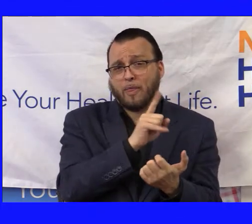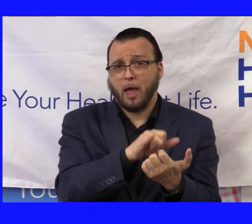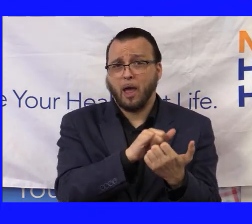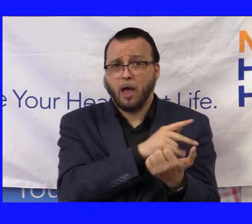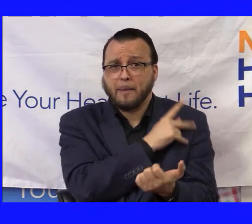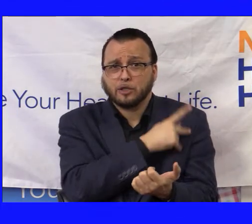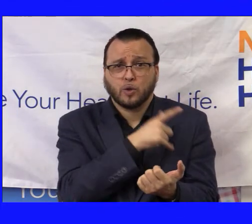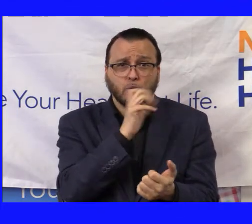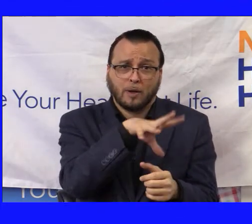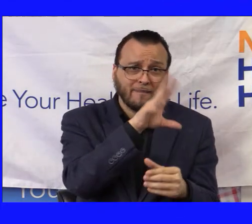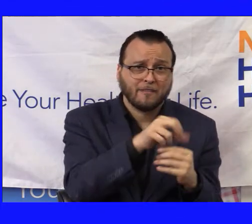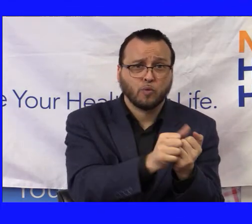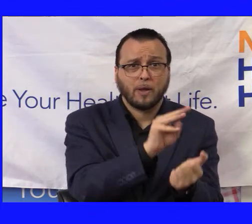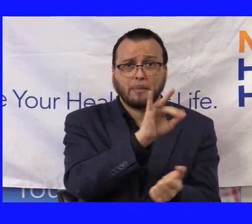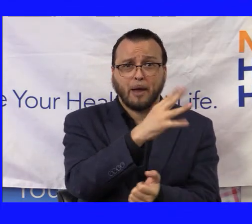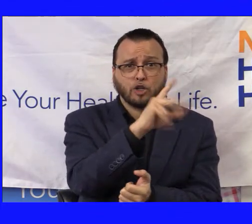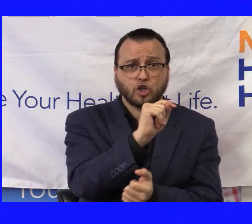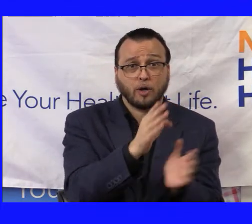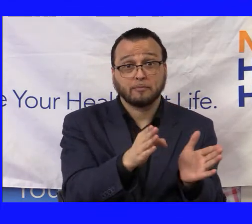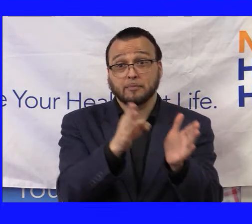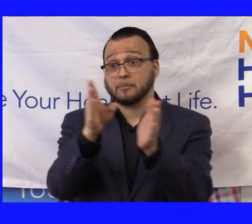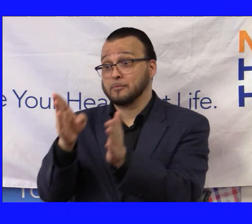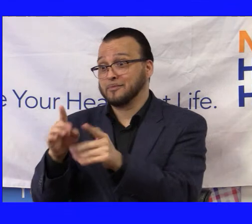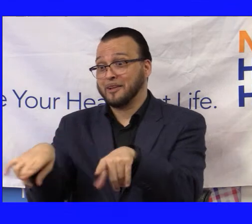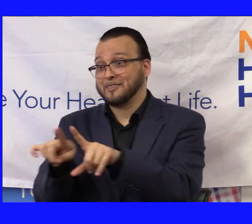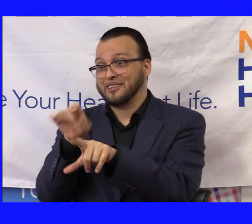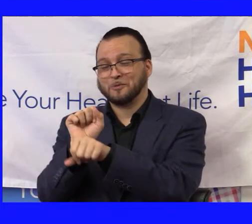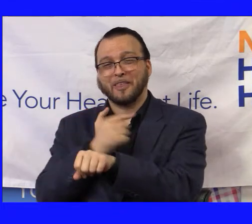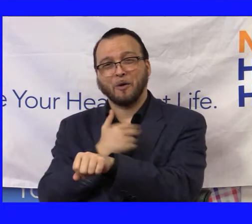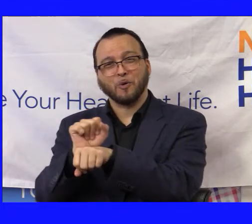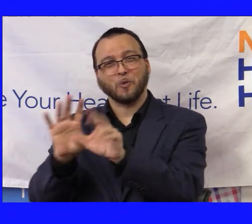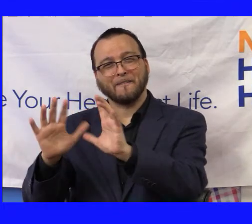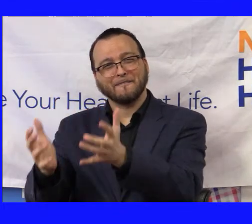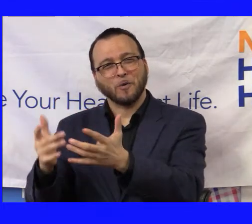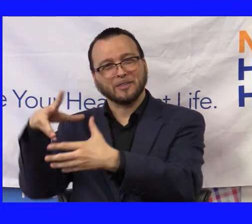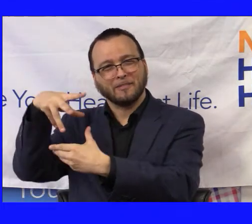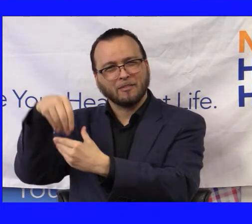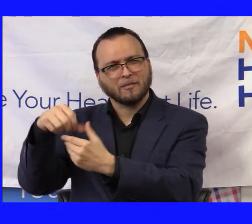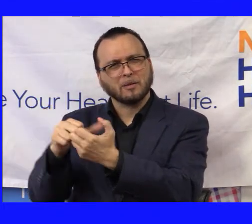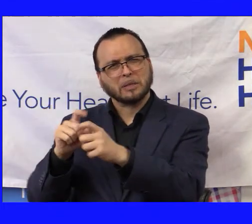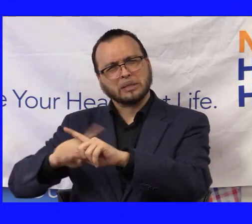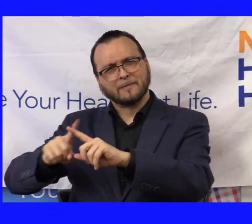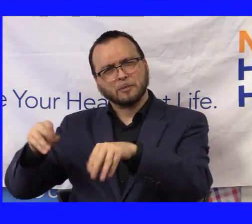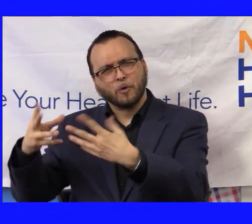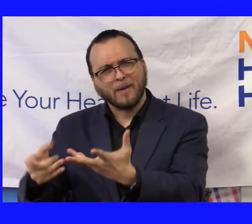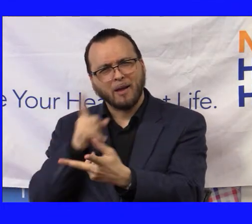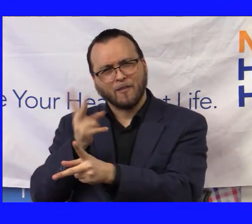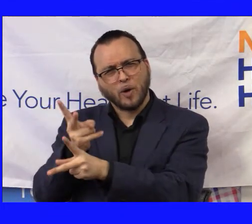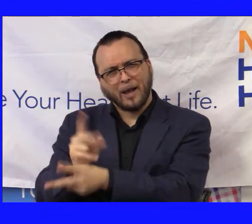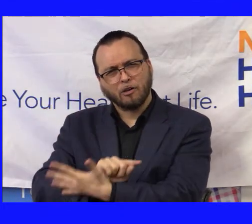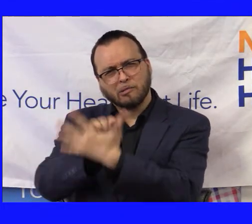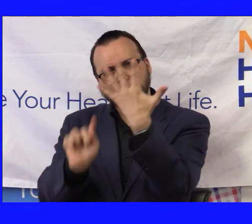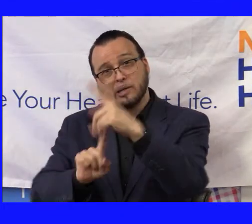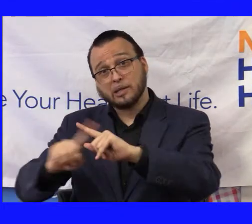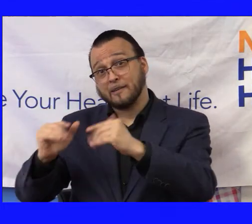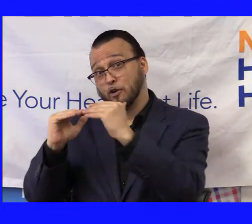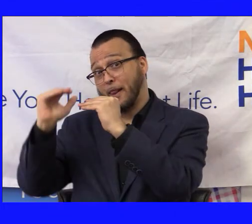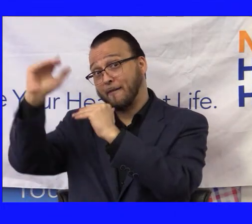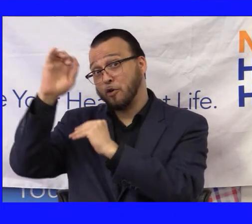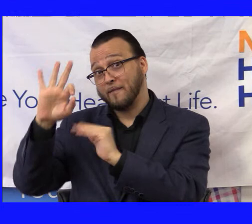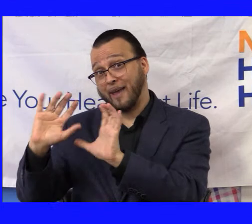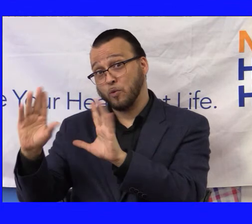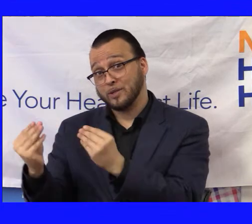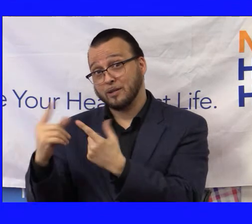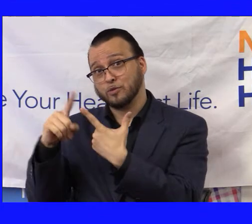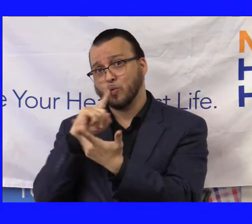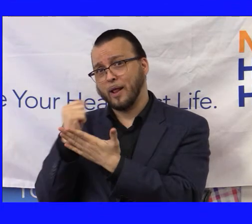able to engage in MyChart. And we also did the same thing for our workforce engagement work group made up of different providers of care, various levels of the organization